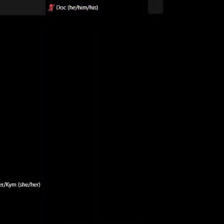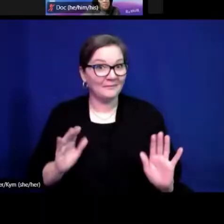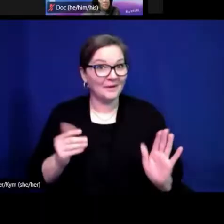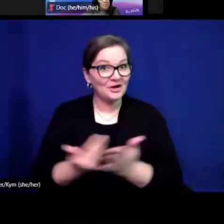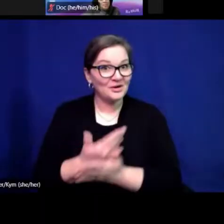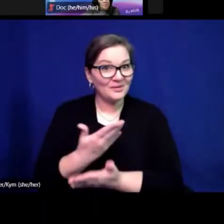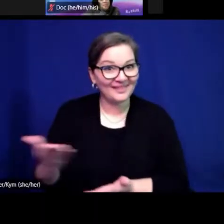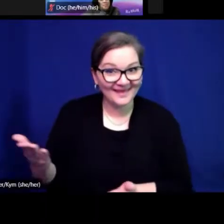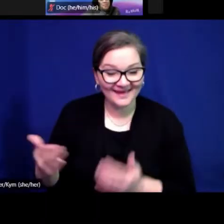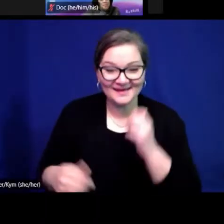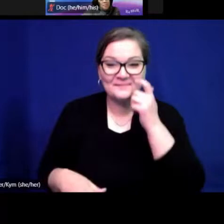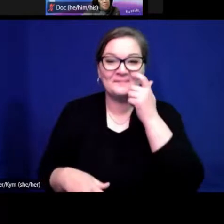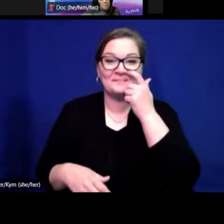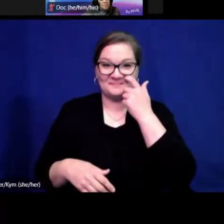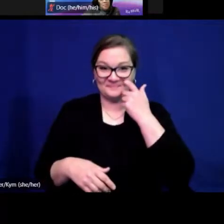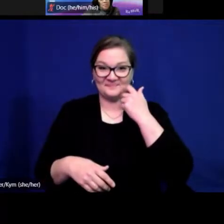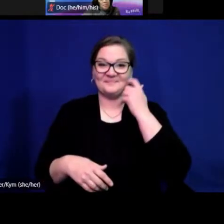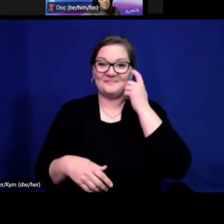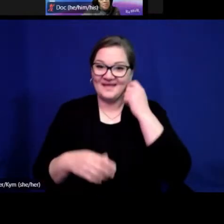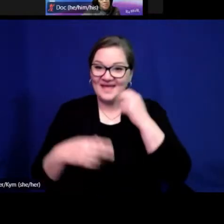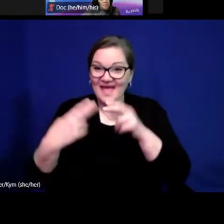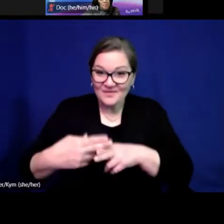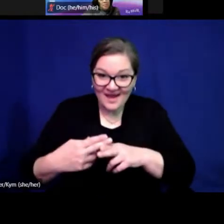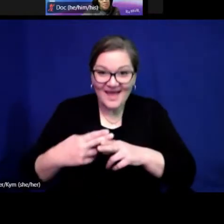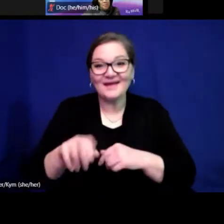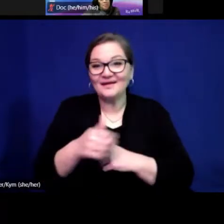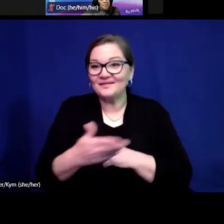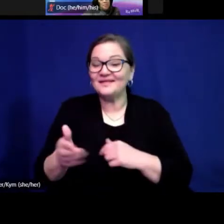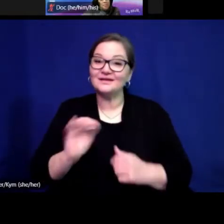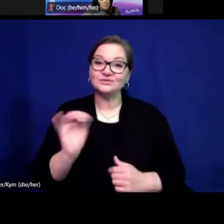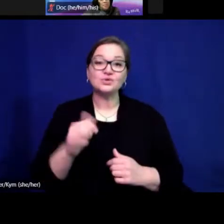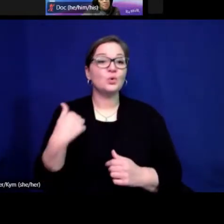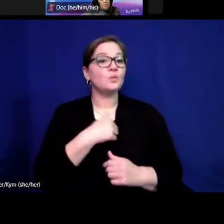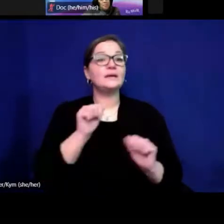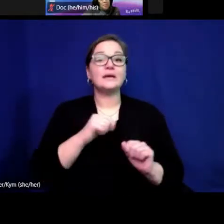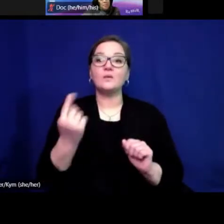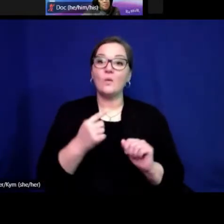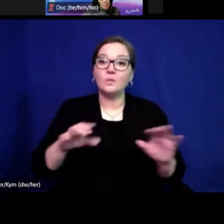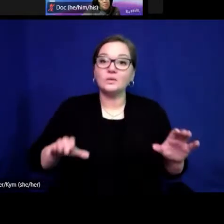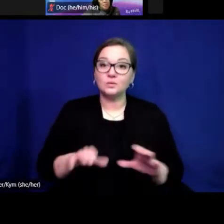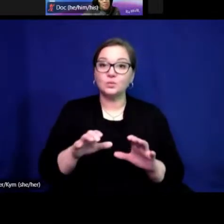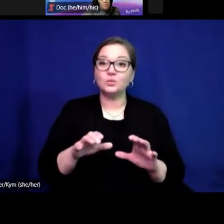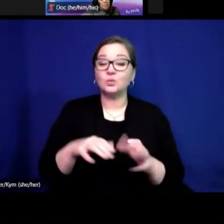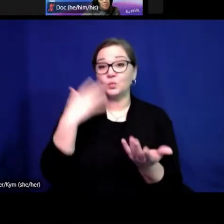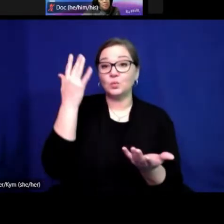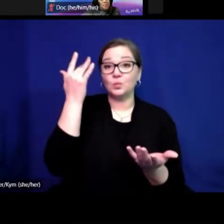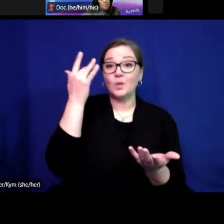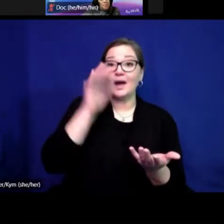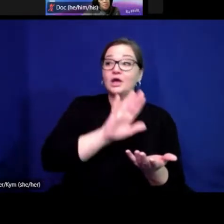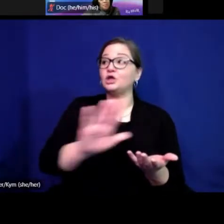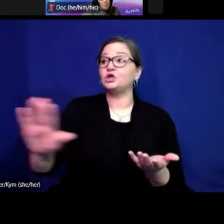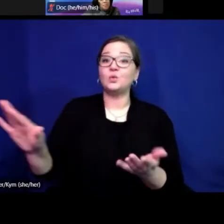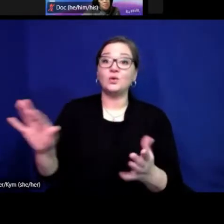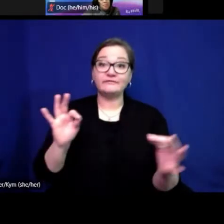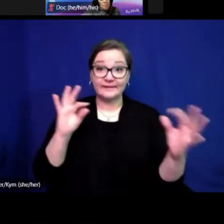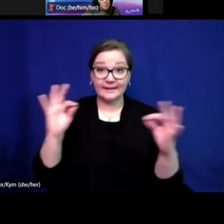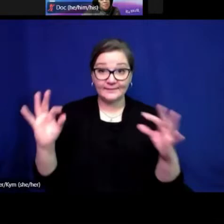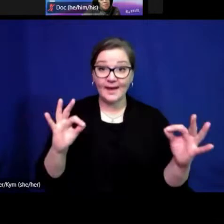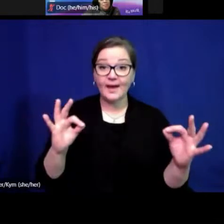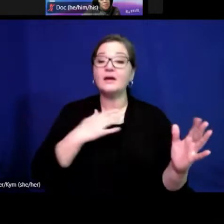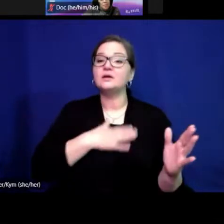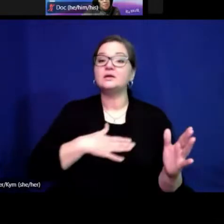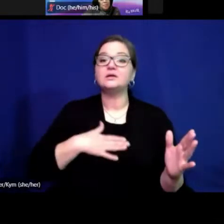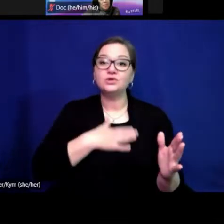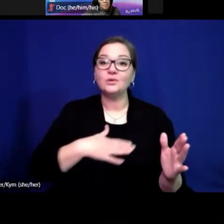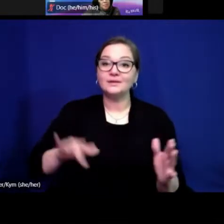and weight and other things. And we can only do that thanks to your feedback. So please click on